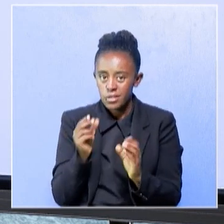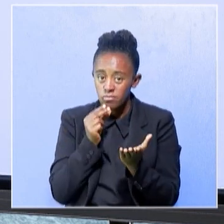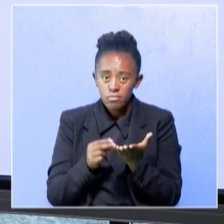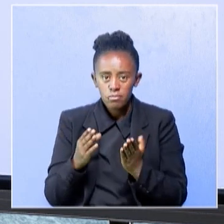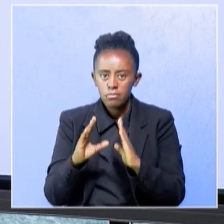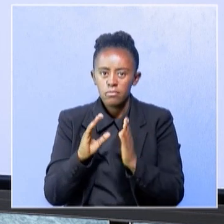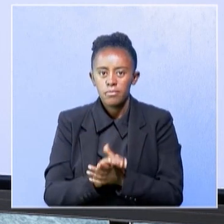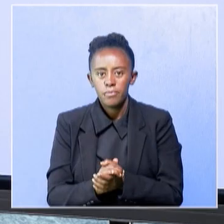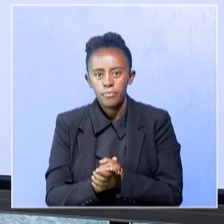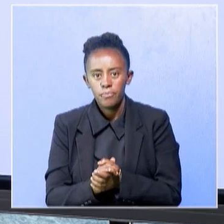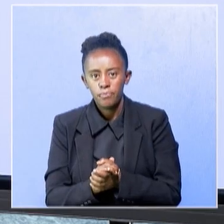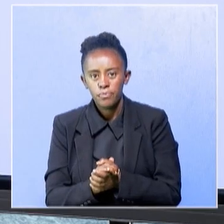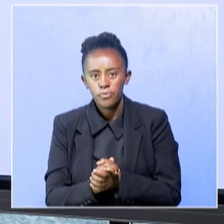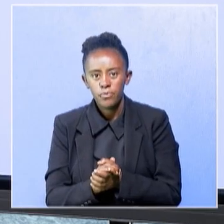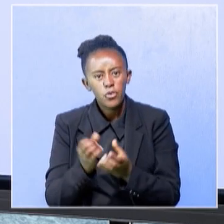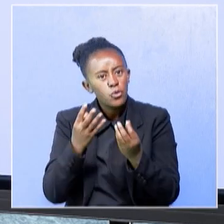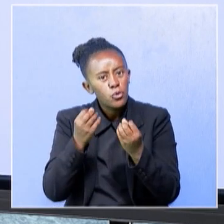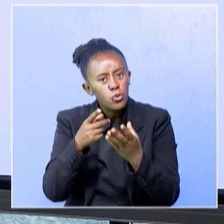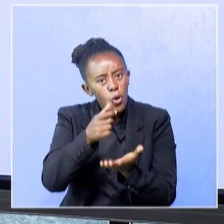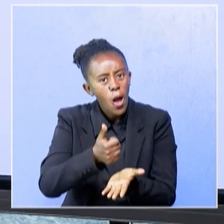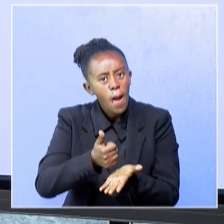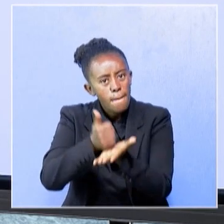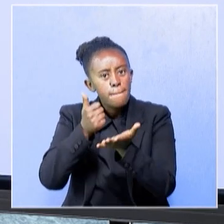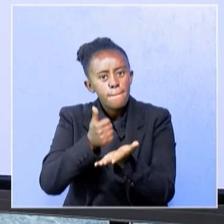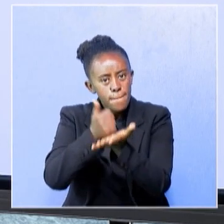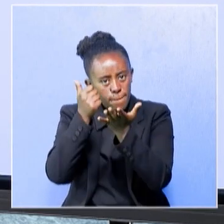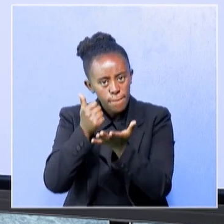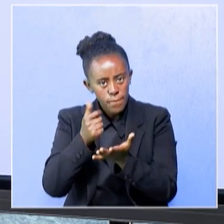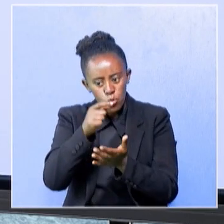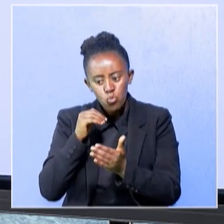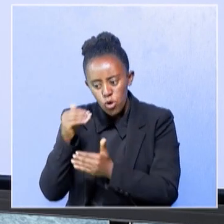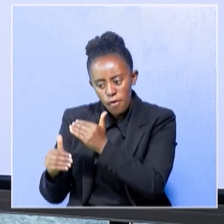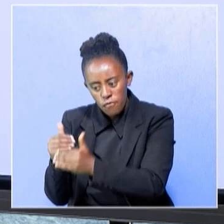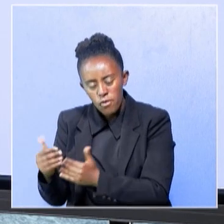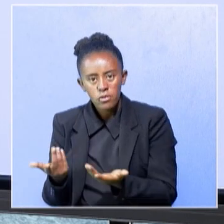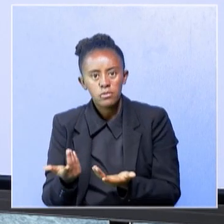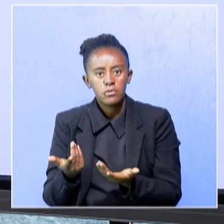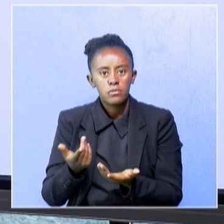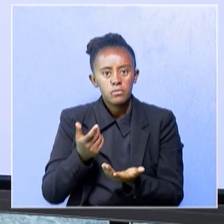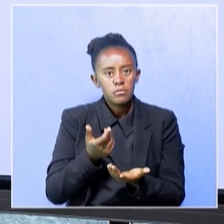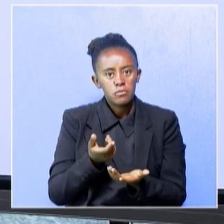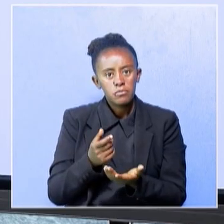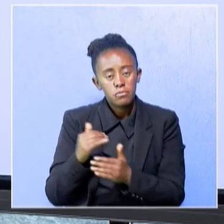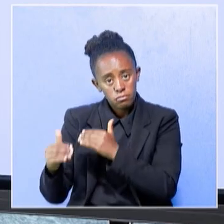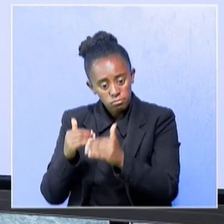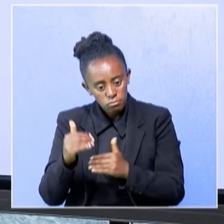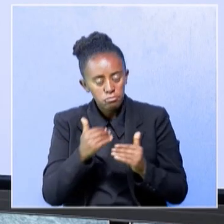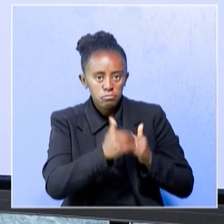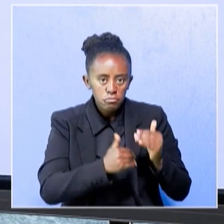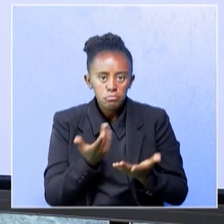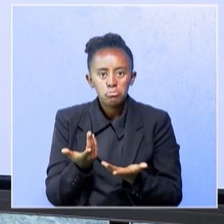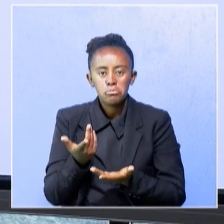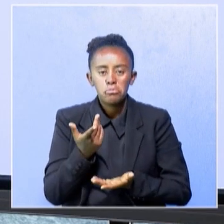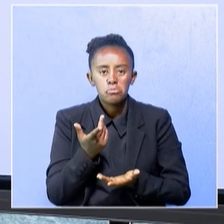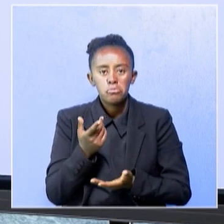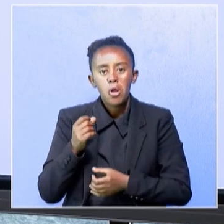nice. How many of you are helping your neighbors who are aged, old enough, in order